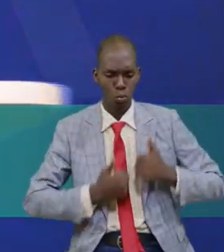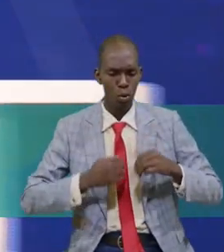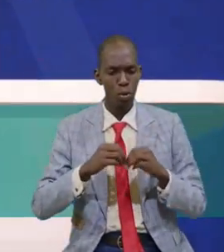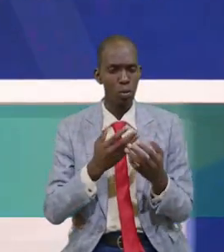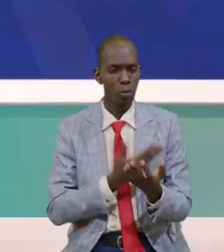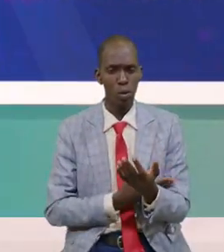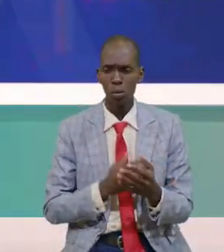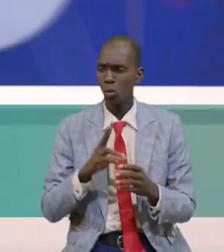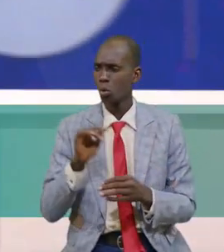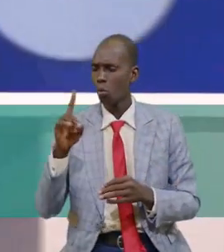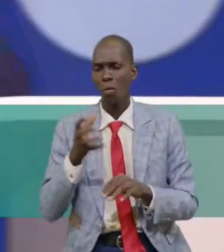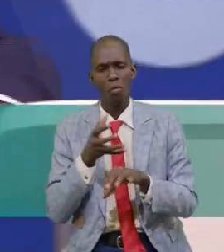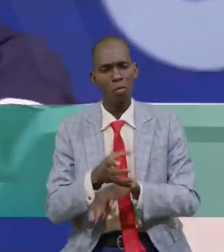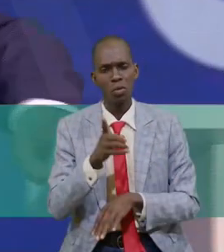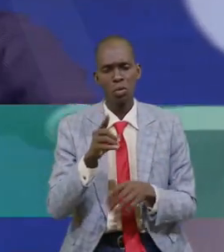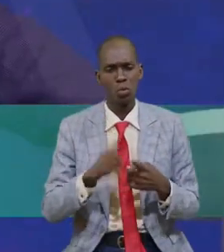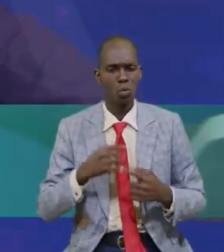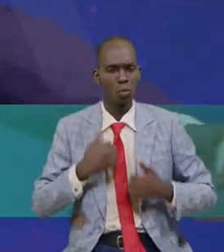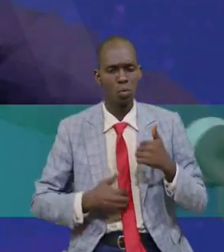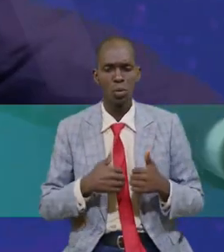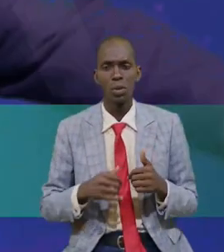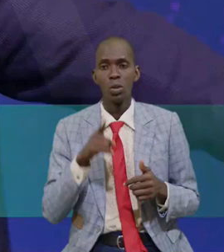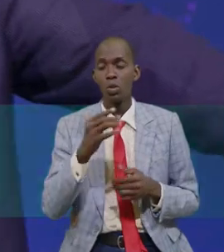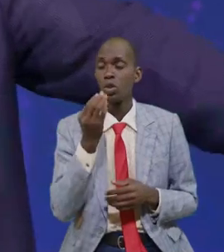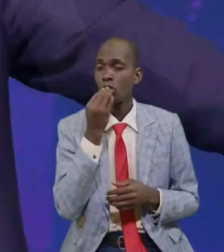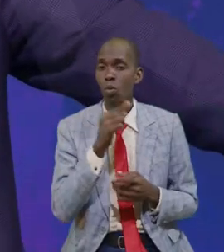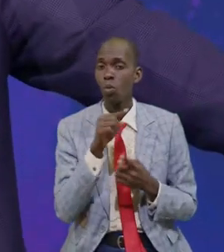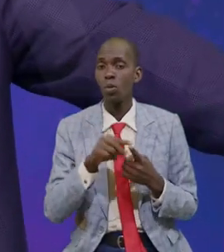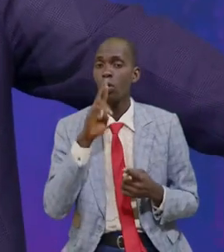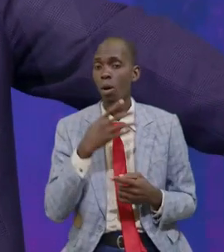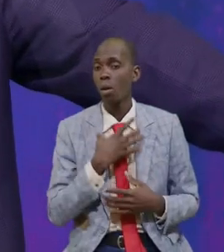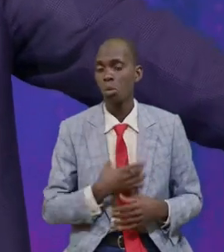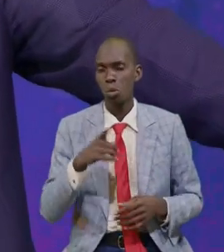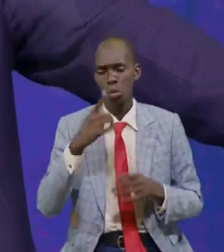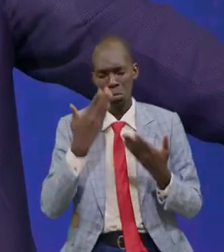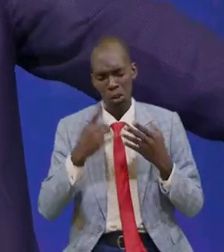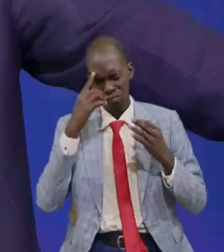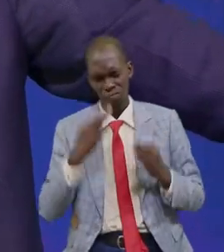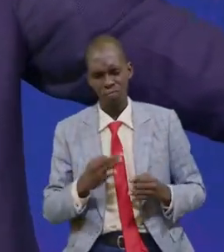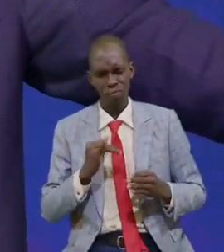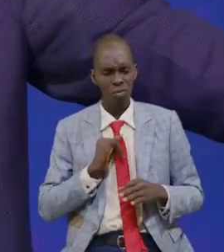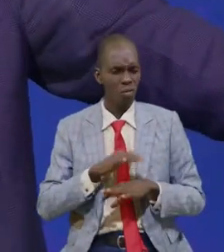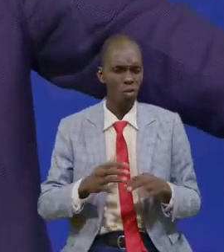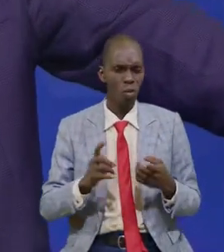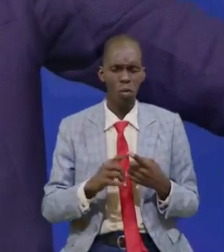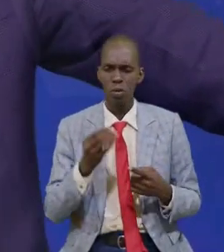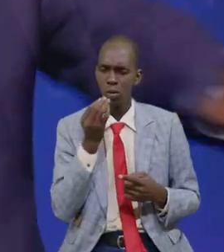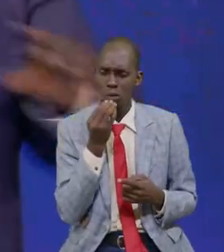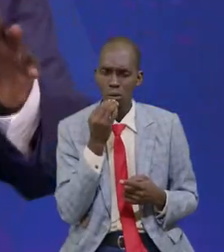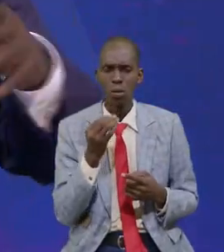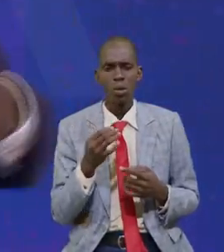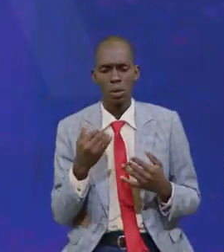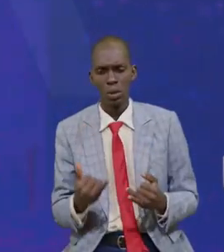you. It's your free will. You eat when you're hungry. You might decide, I won't eat even though I'm hungry. But your free